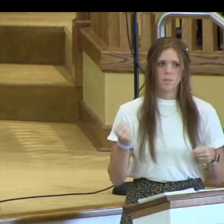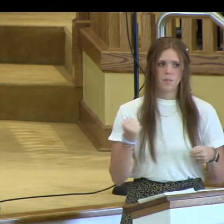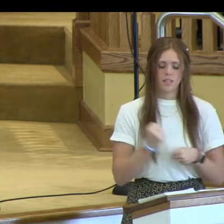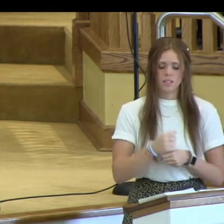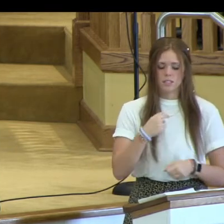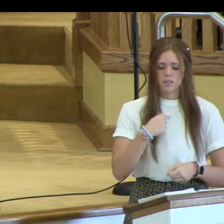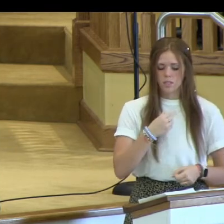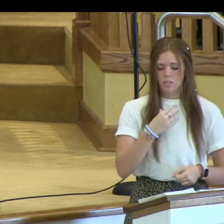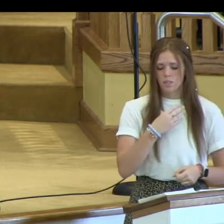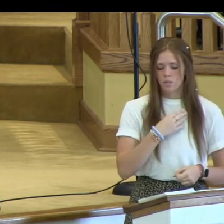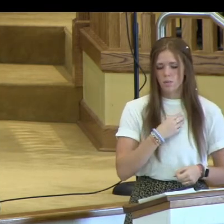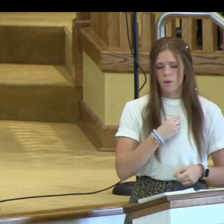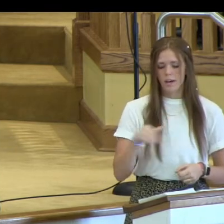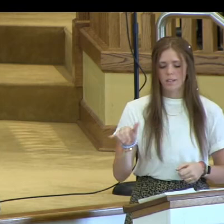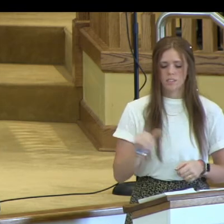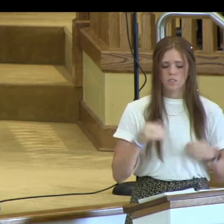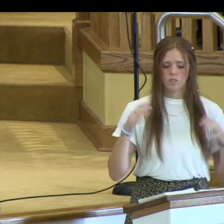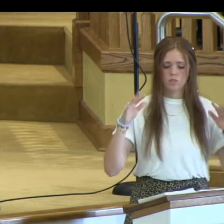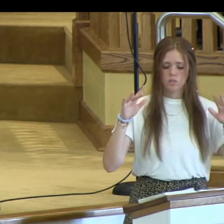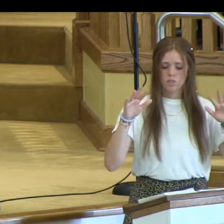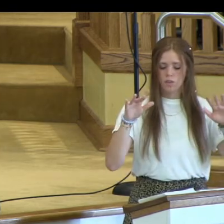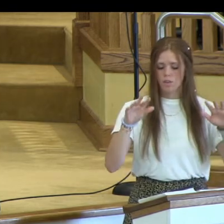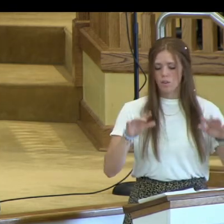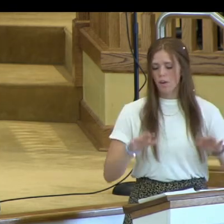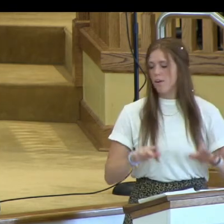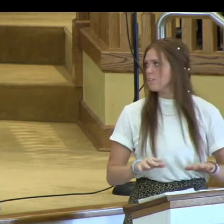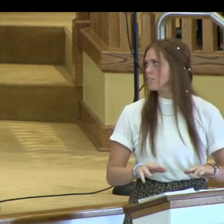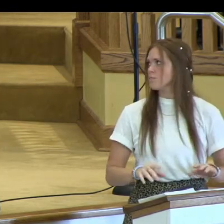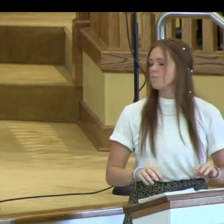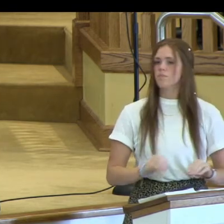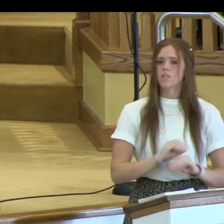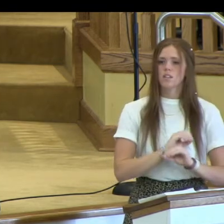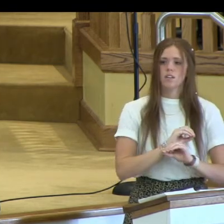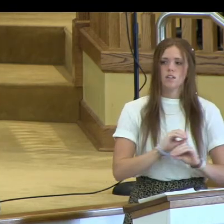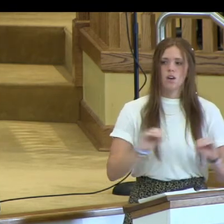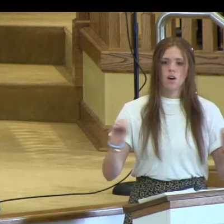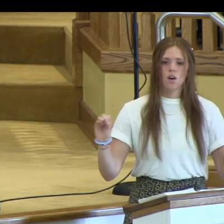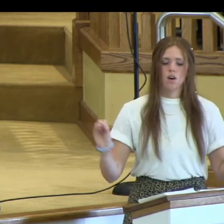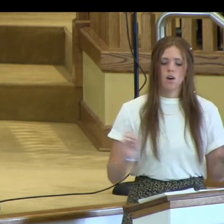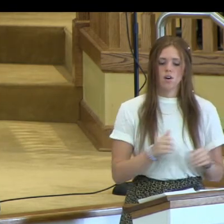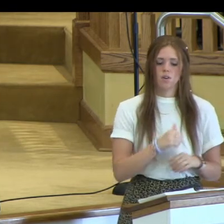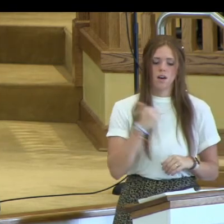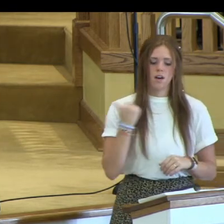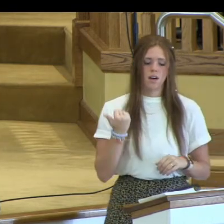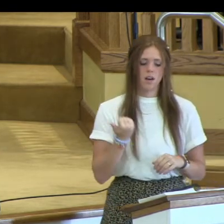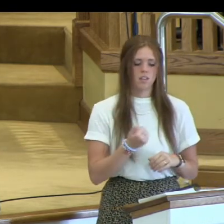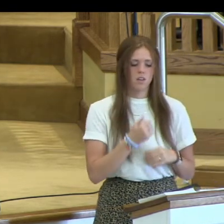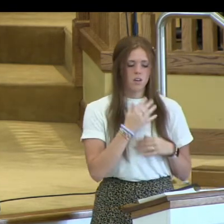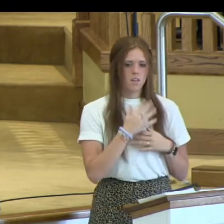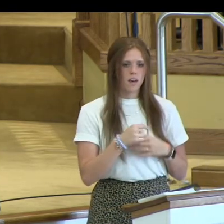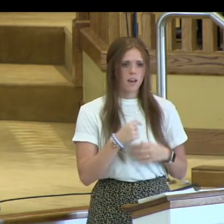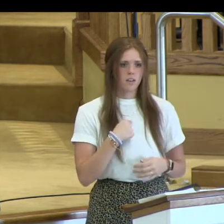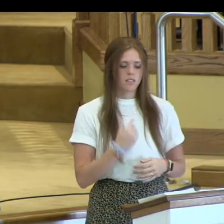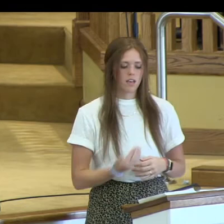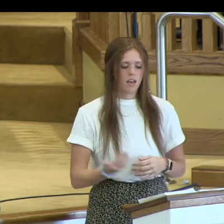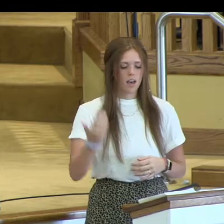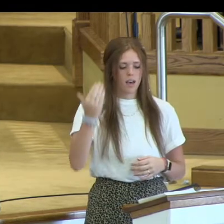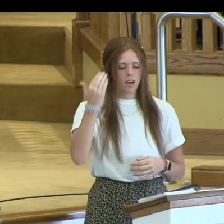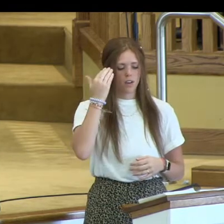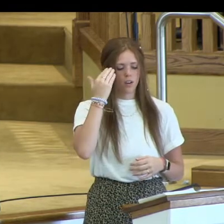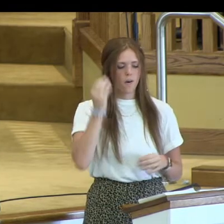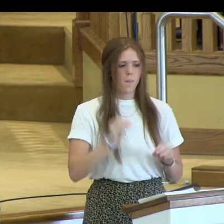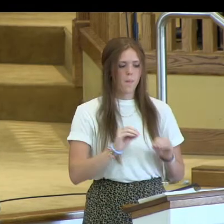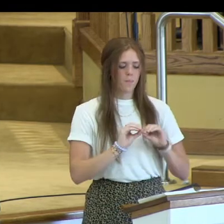that makes me white as snow. No other fount